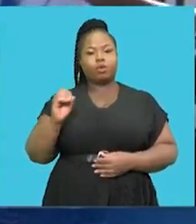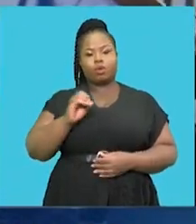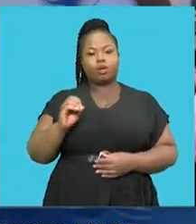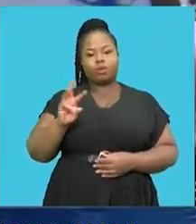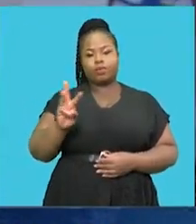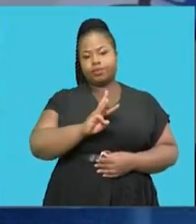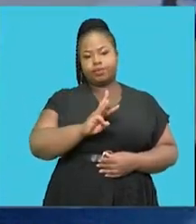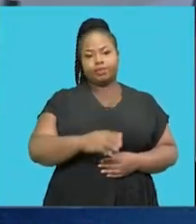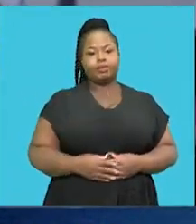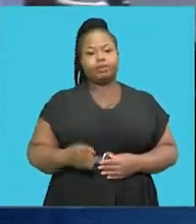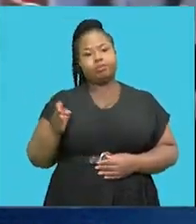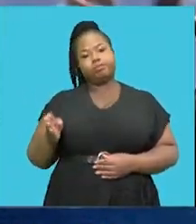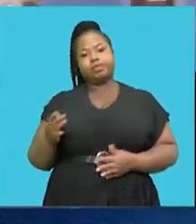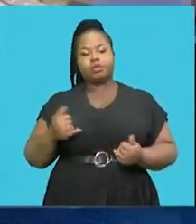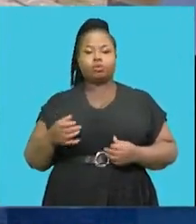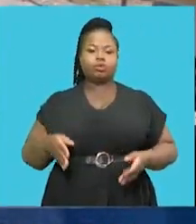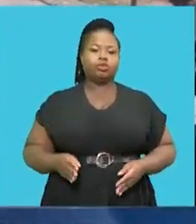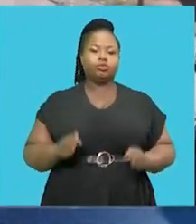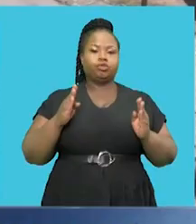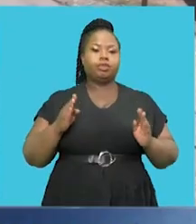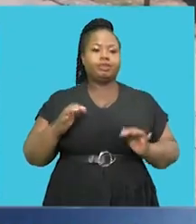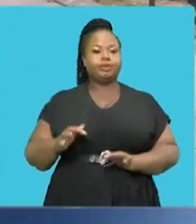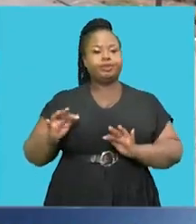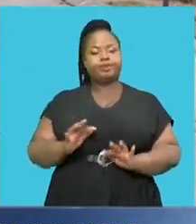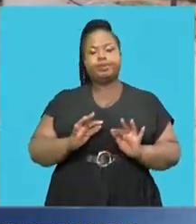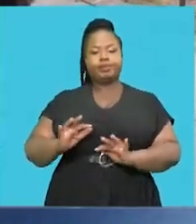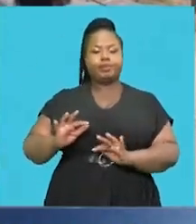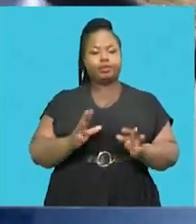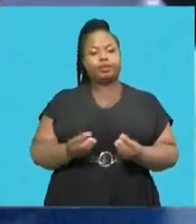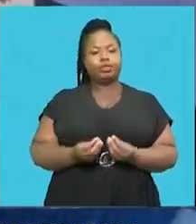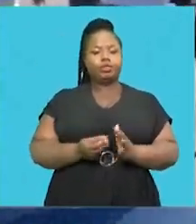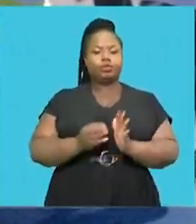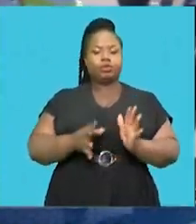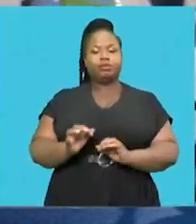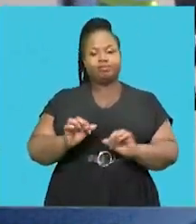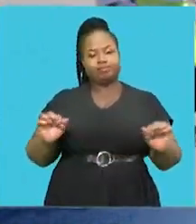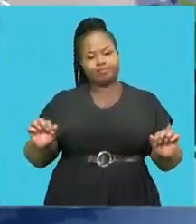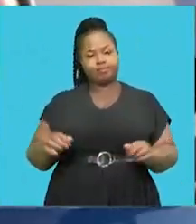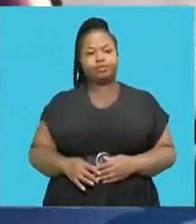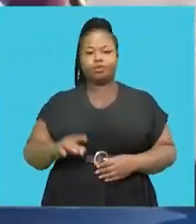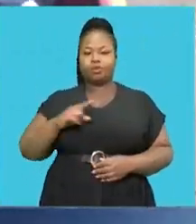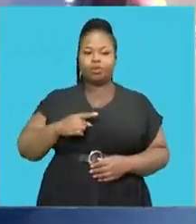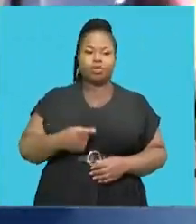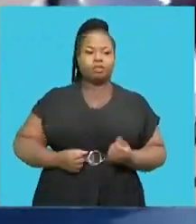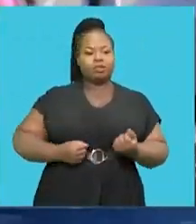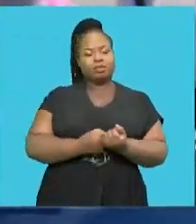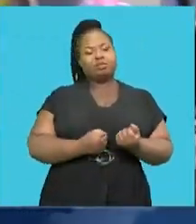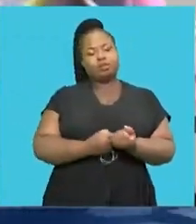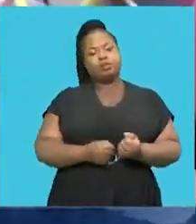West singene zitalatuwe ni sabamba umgelele nabafundi baso m shown okleisya